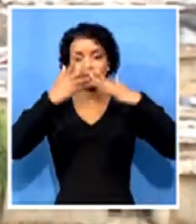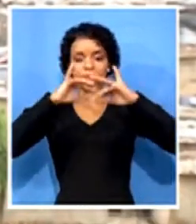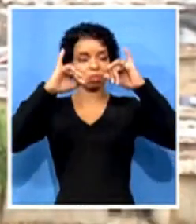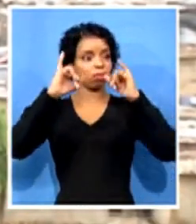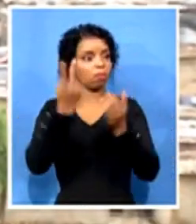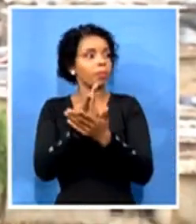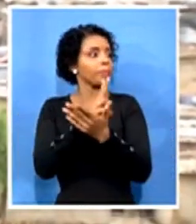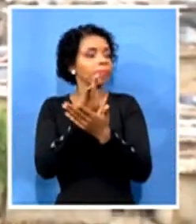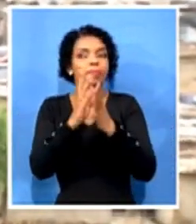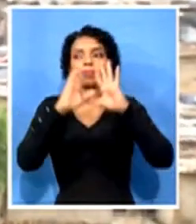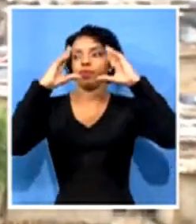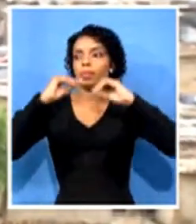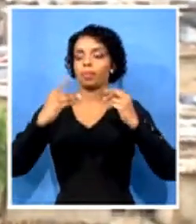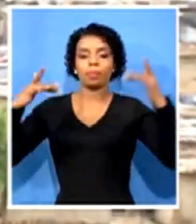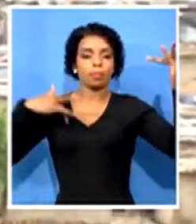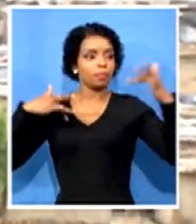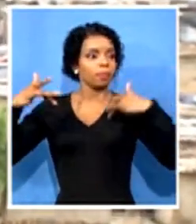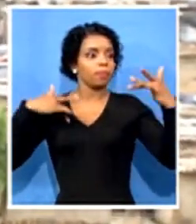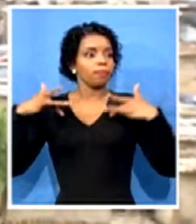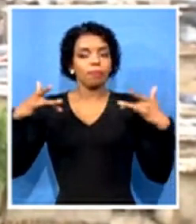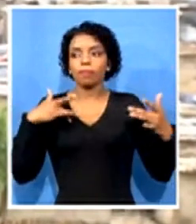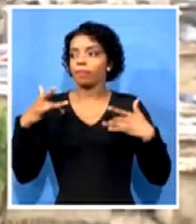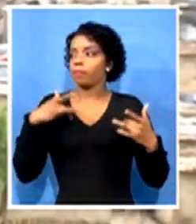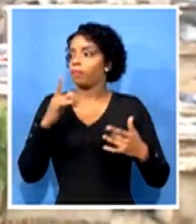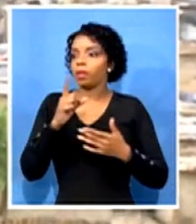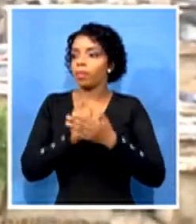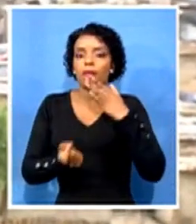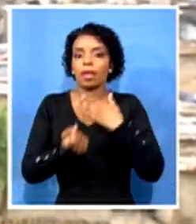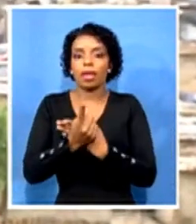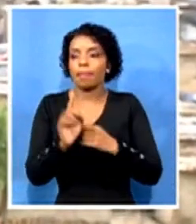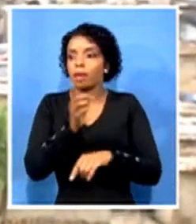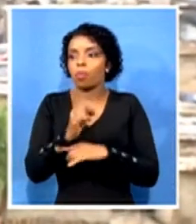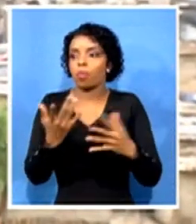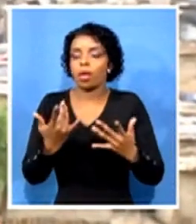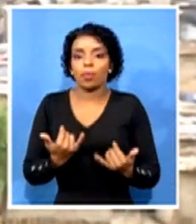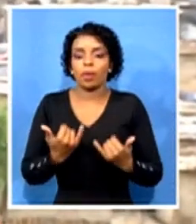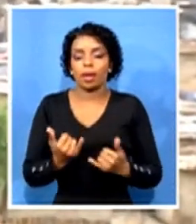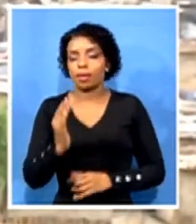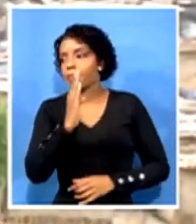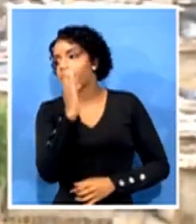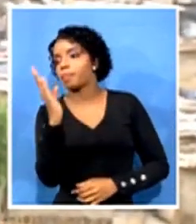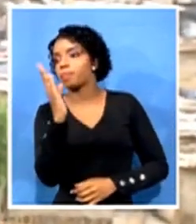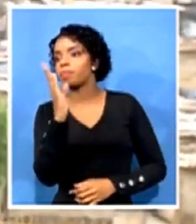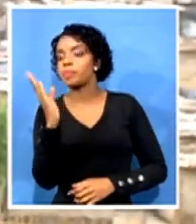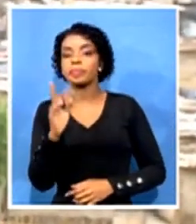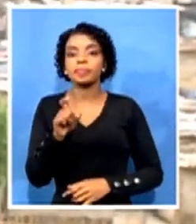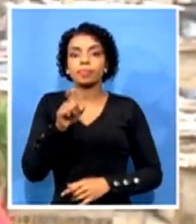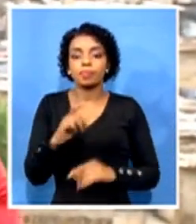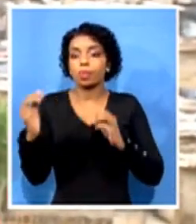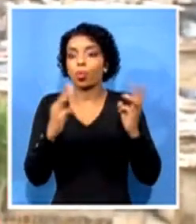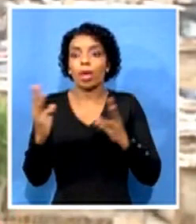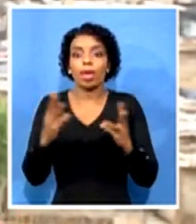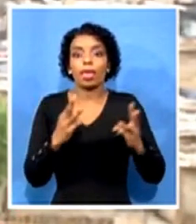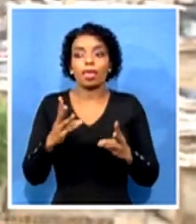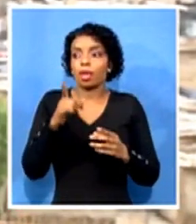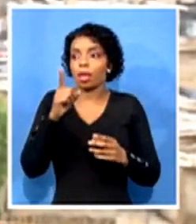to expect later today as the rainy weather is anticipated. And Tabiso, just to talk a